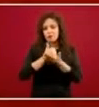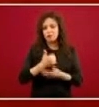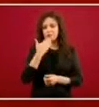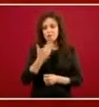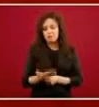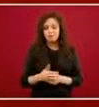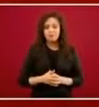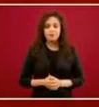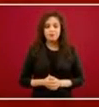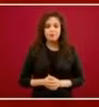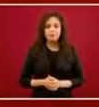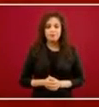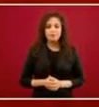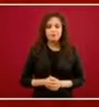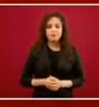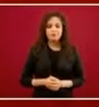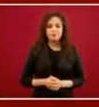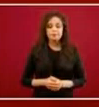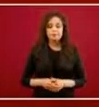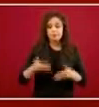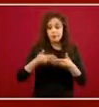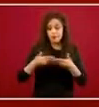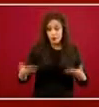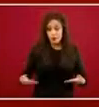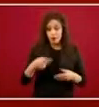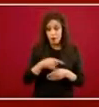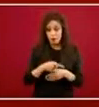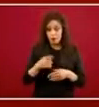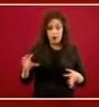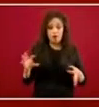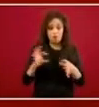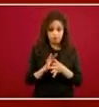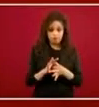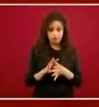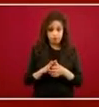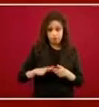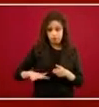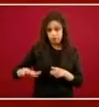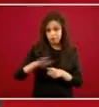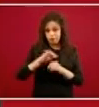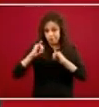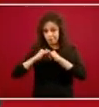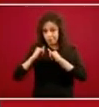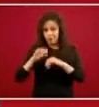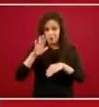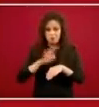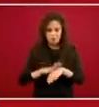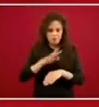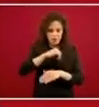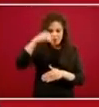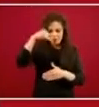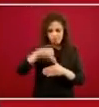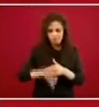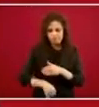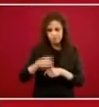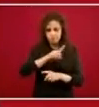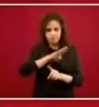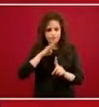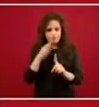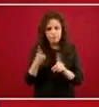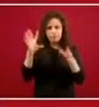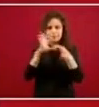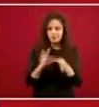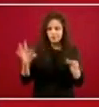of this pandemic. And we've been working along with this analysis institute in